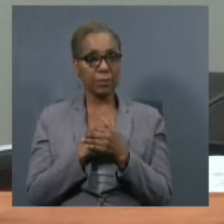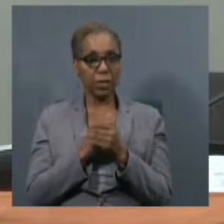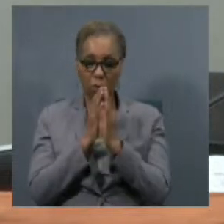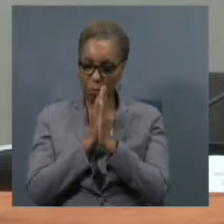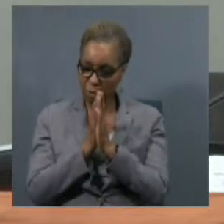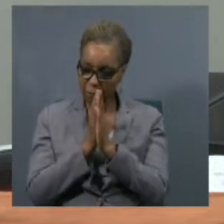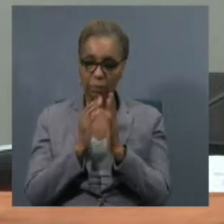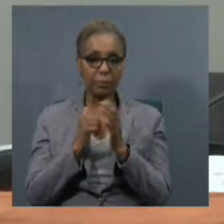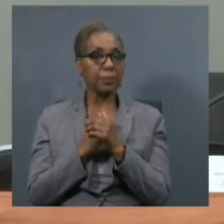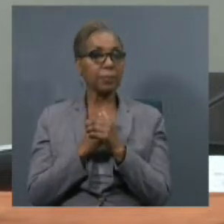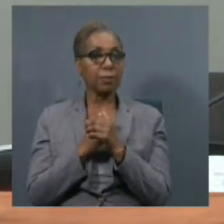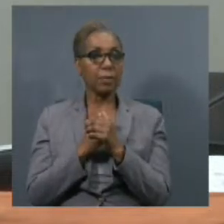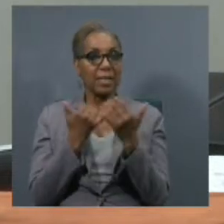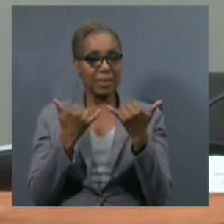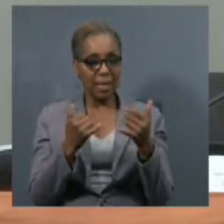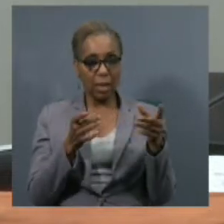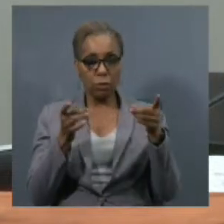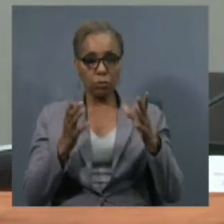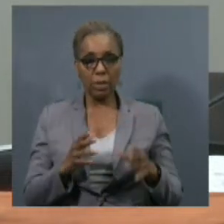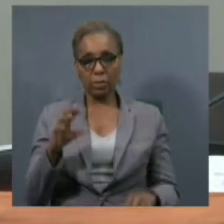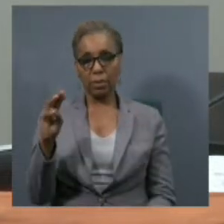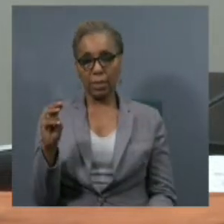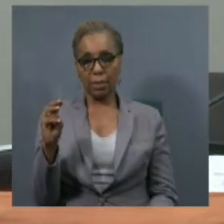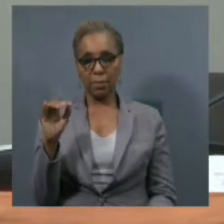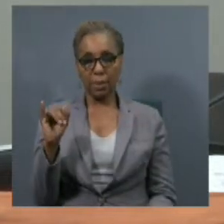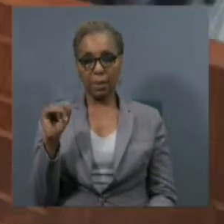you. Director Miller.